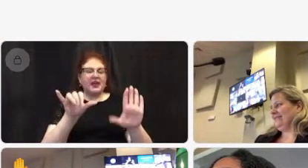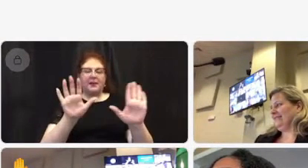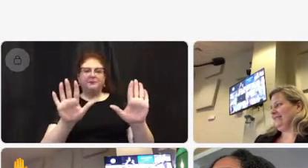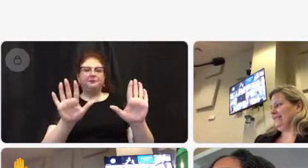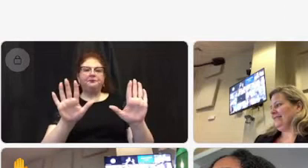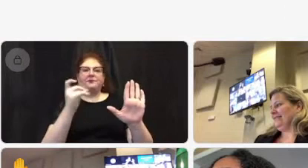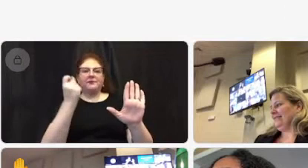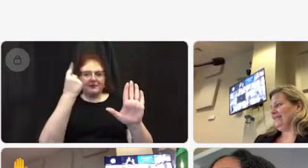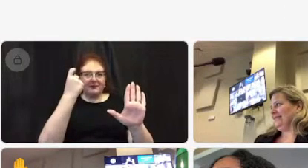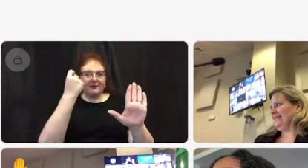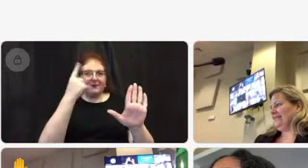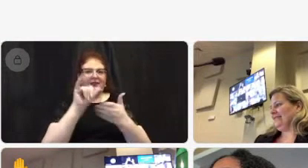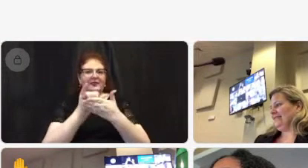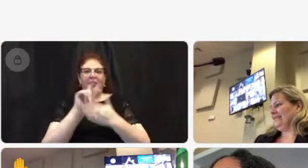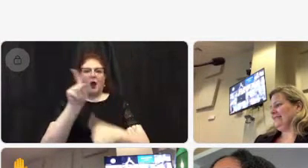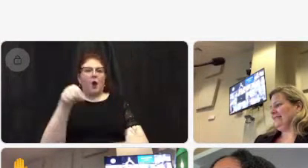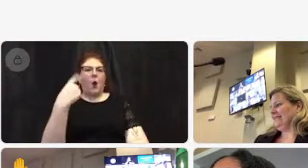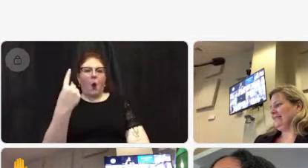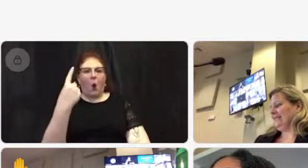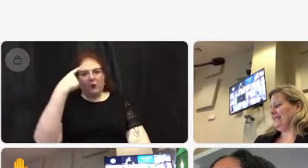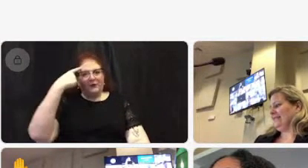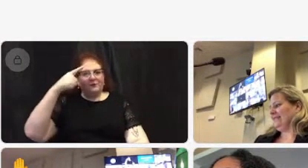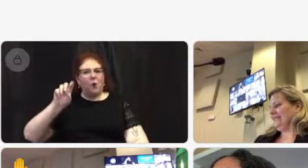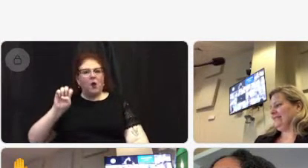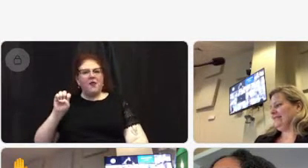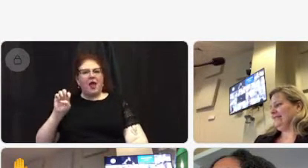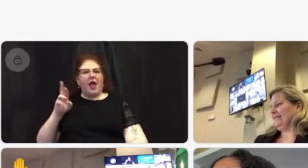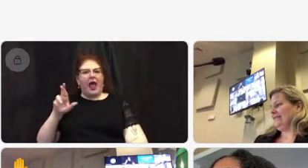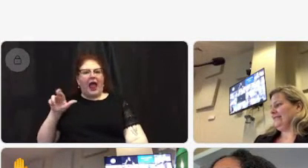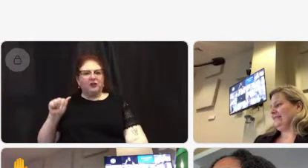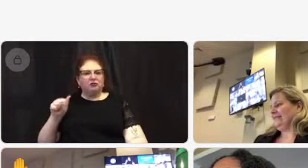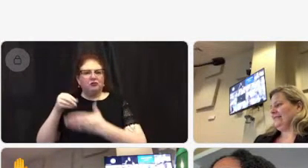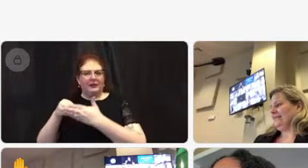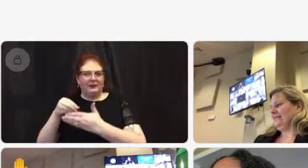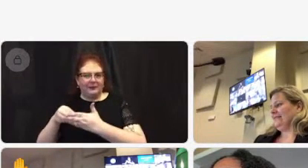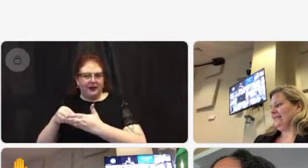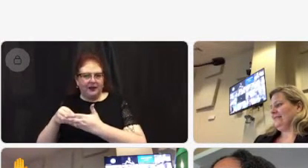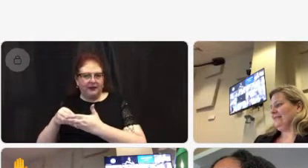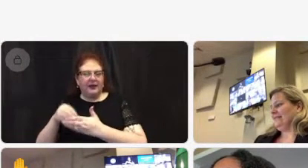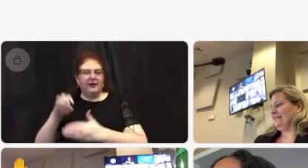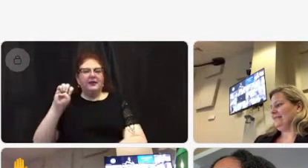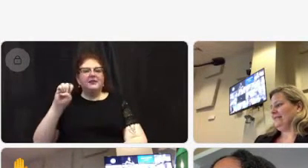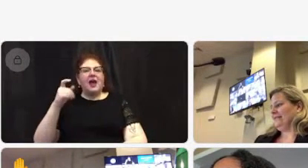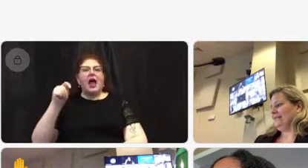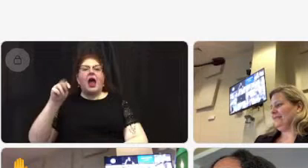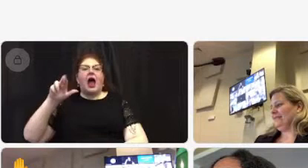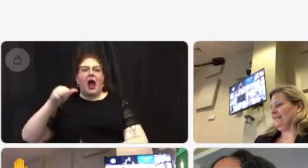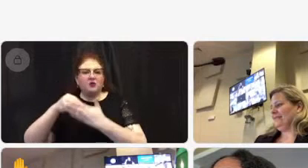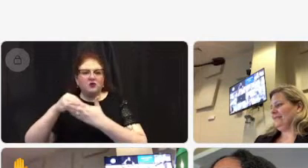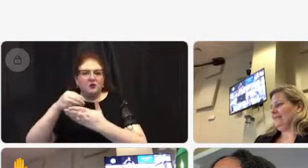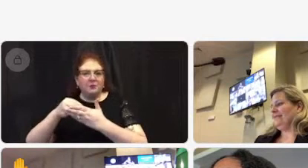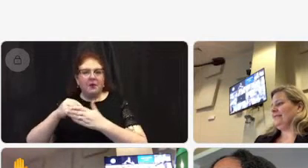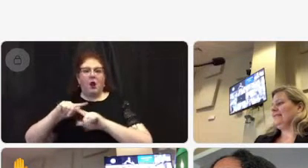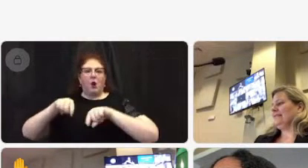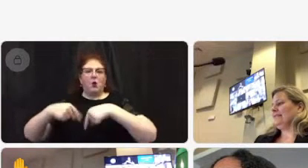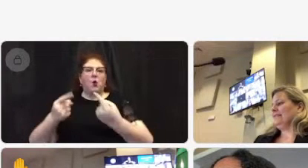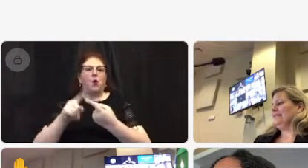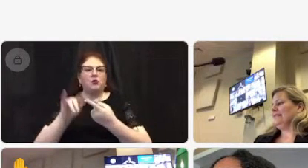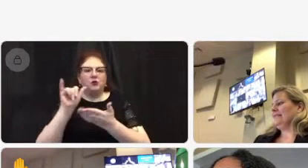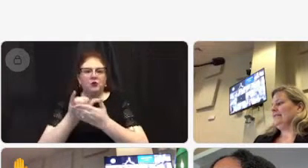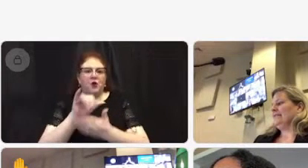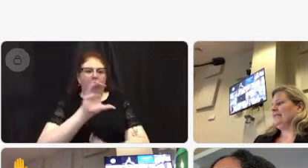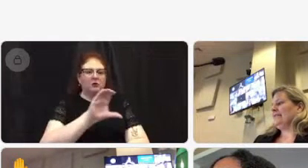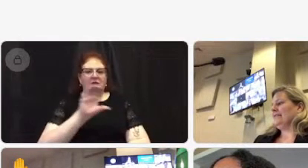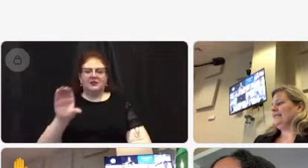50-50 split is only for you all to say, we got some extra money to go in some existing funds. It's not a 50-50 split